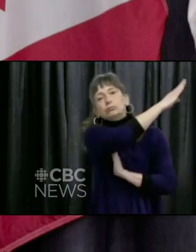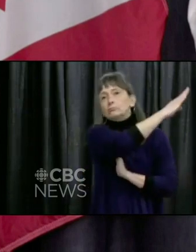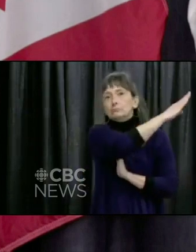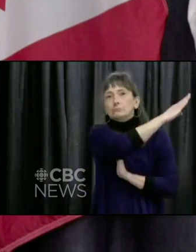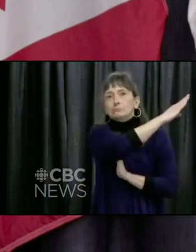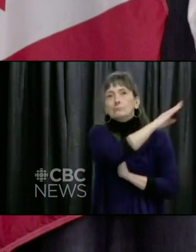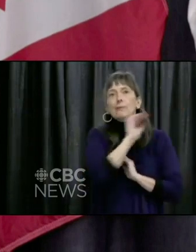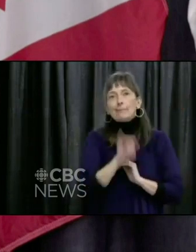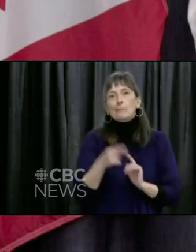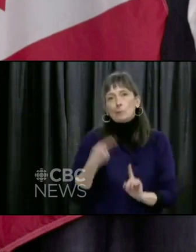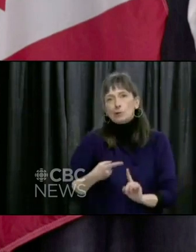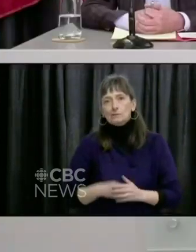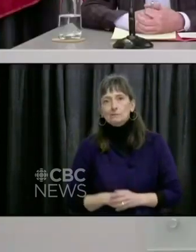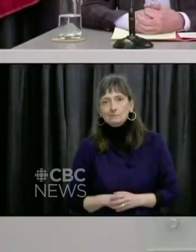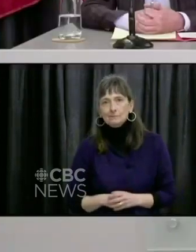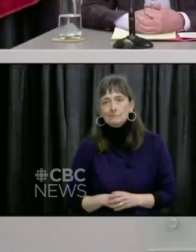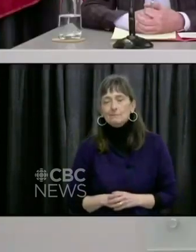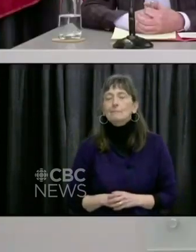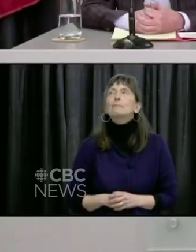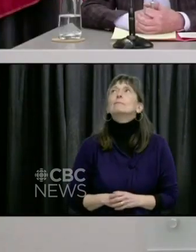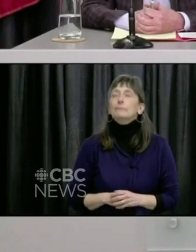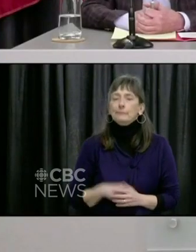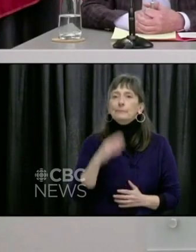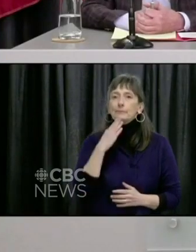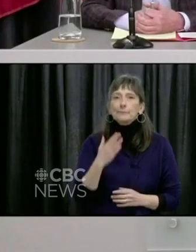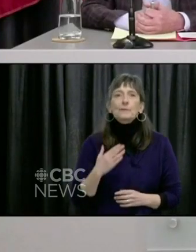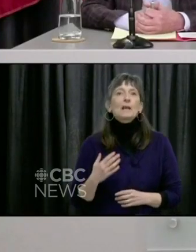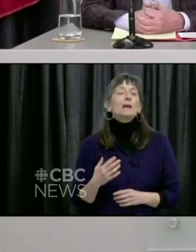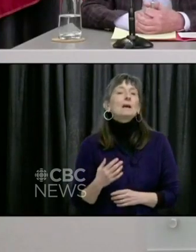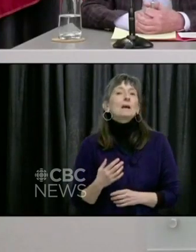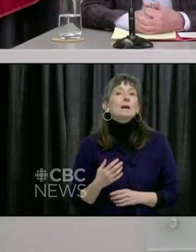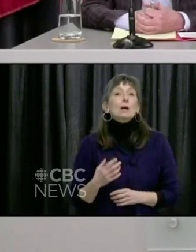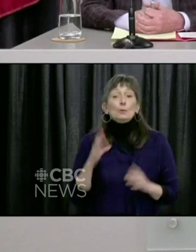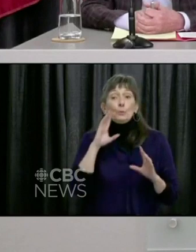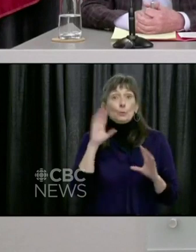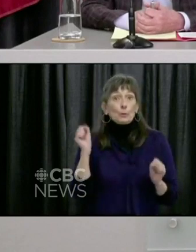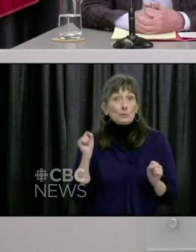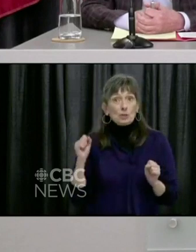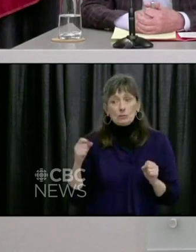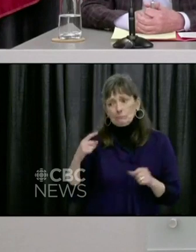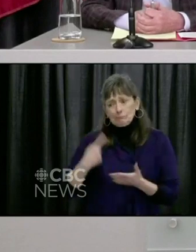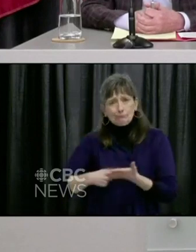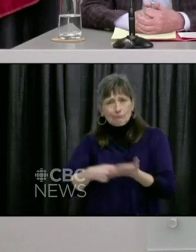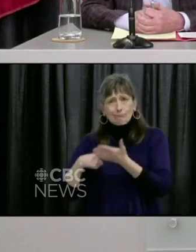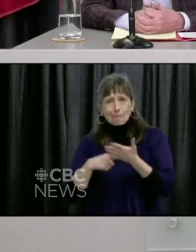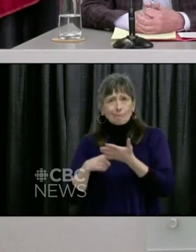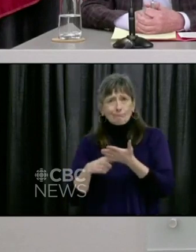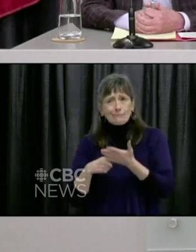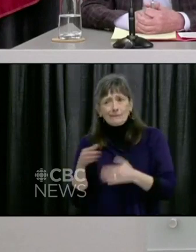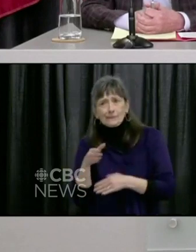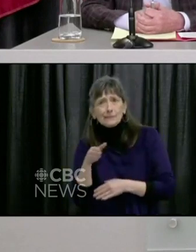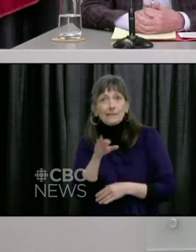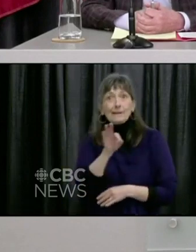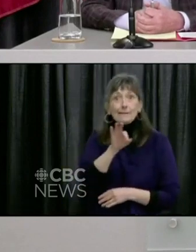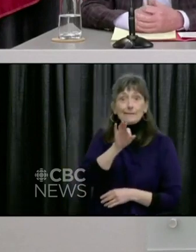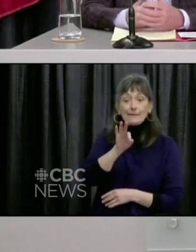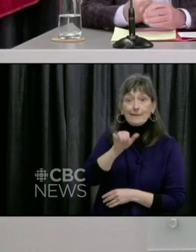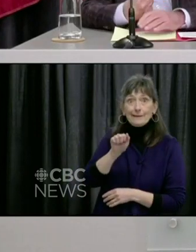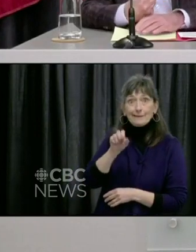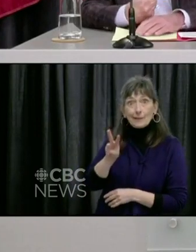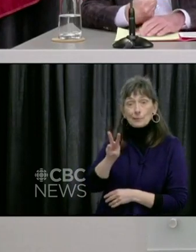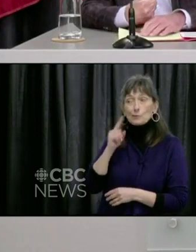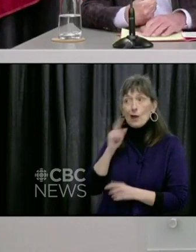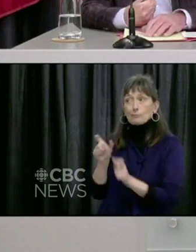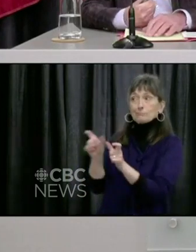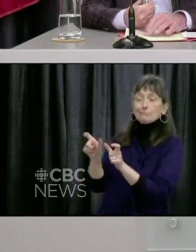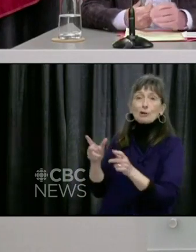Okay, thank you. And Premier Ball, there has been quite a bit of action in the fishery in the last 24 hours. The FFAW now blocking out of province crab